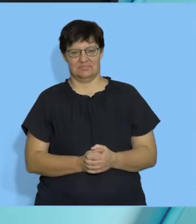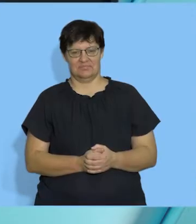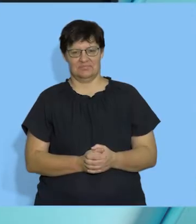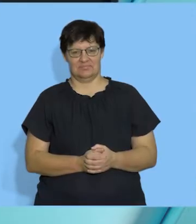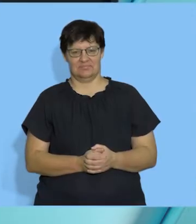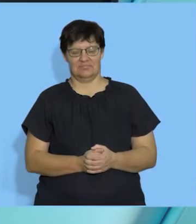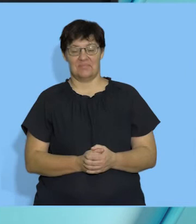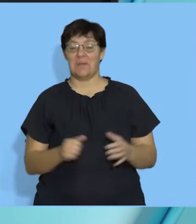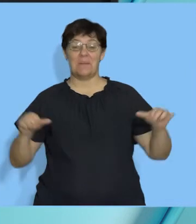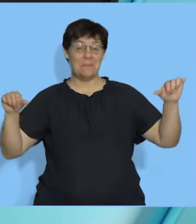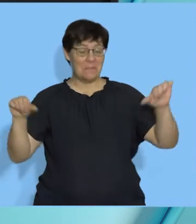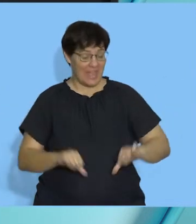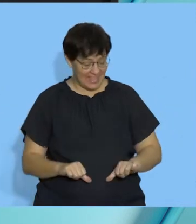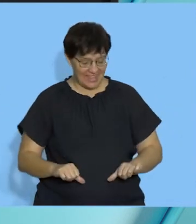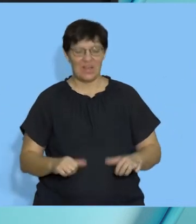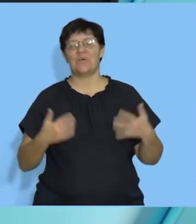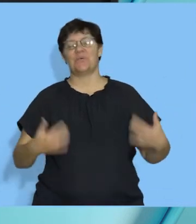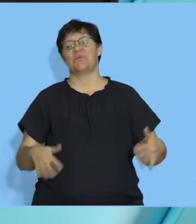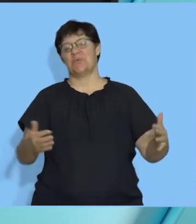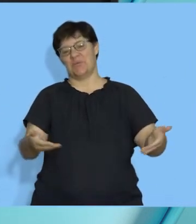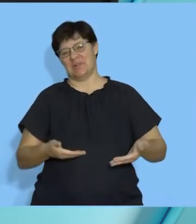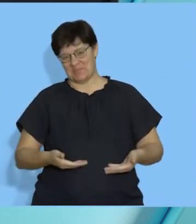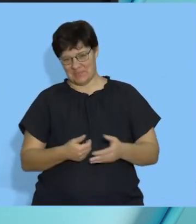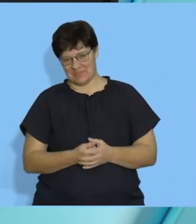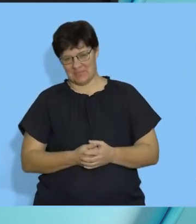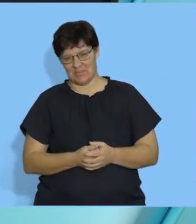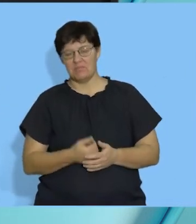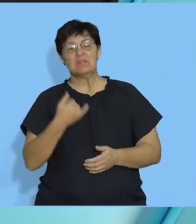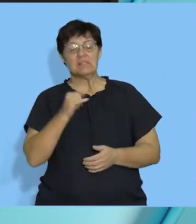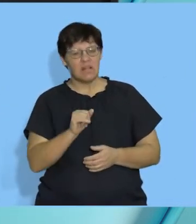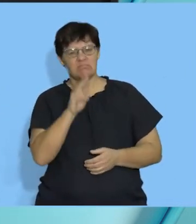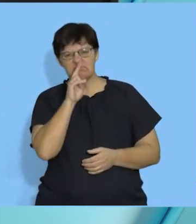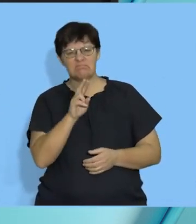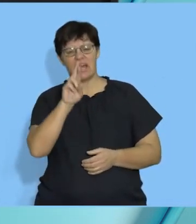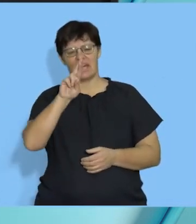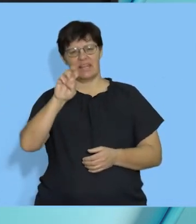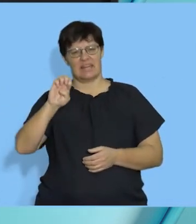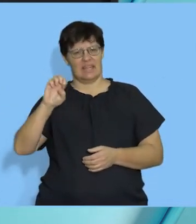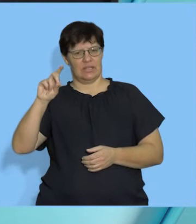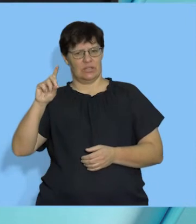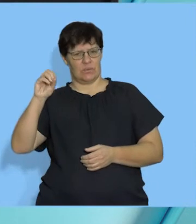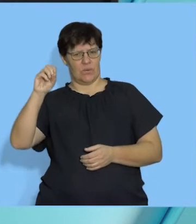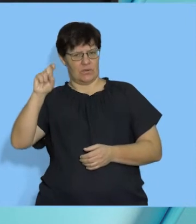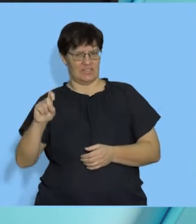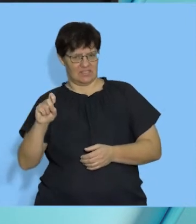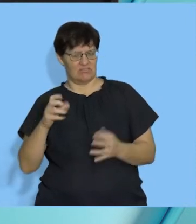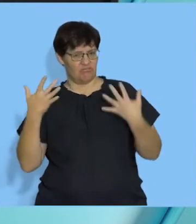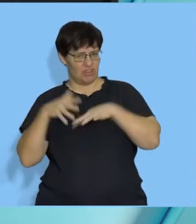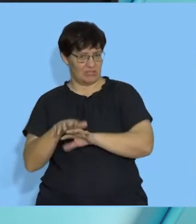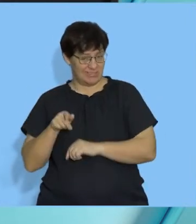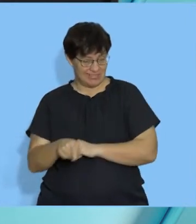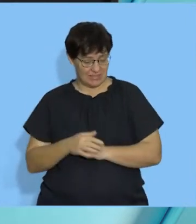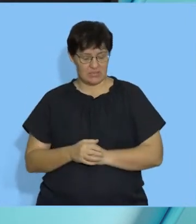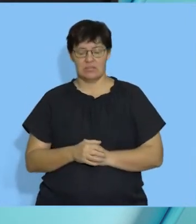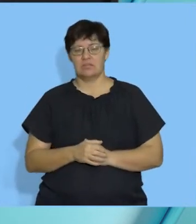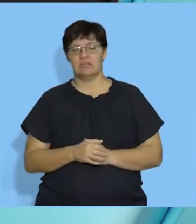Welcome back to our session. We're still talking, working with redox reactions. So we now have identified the fact that